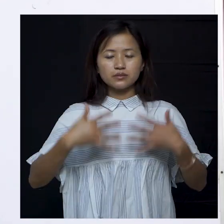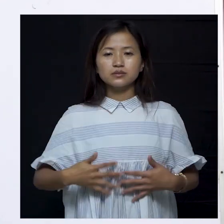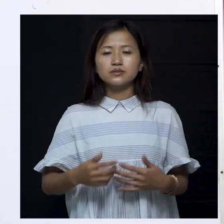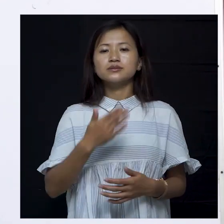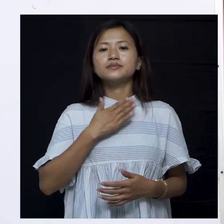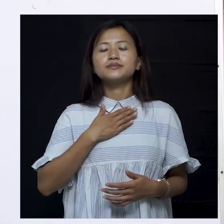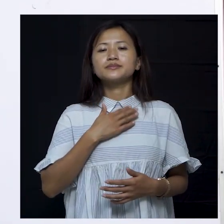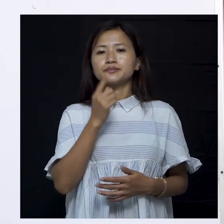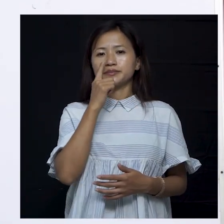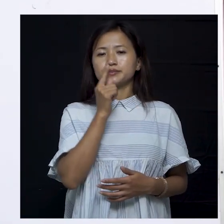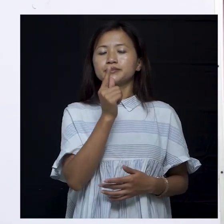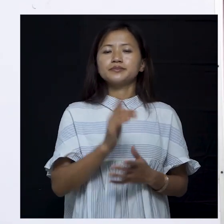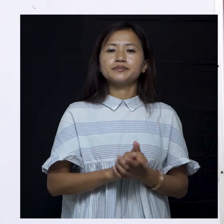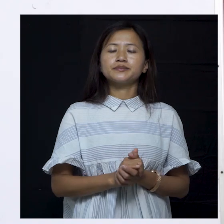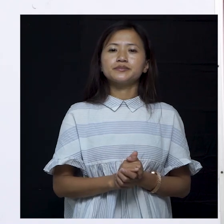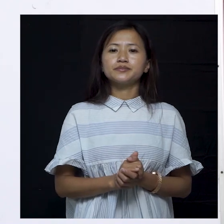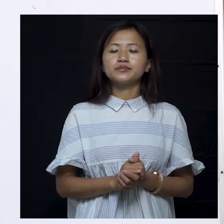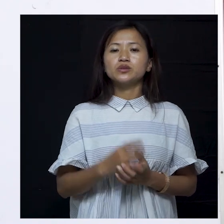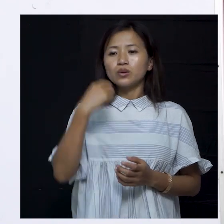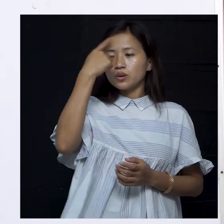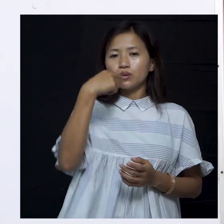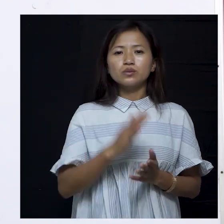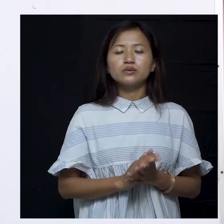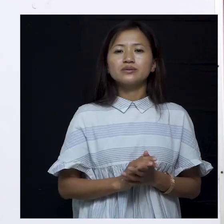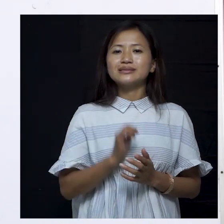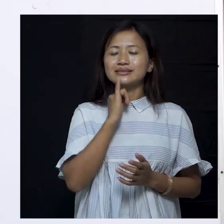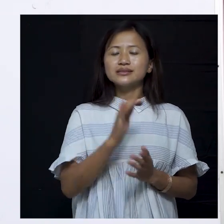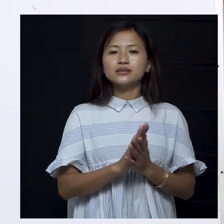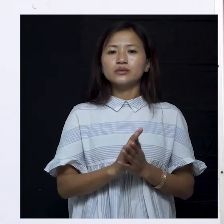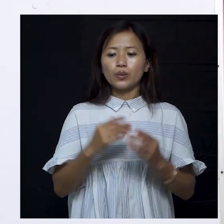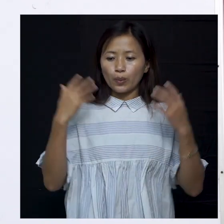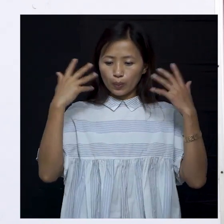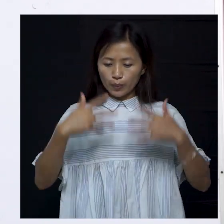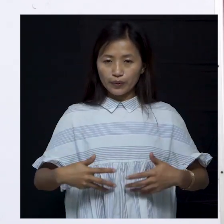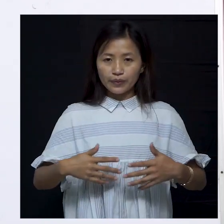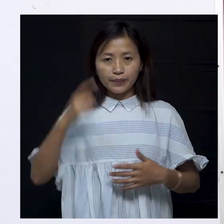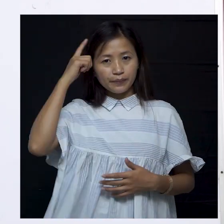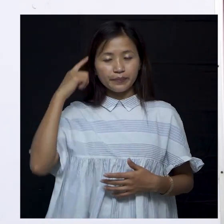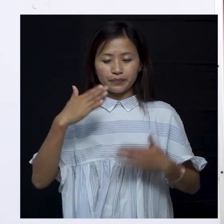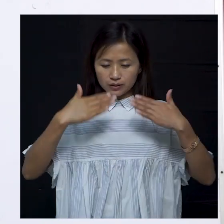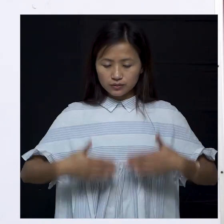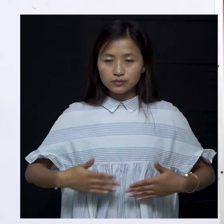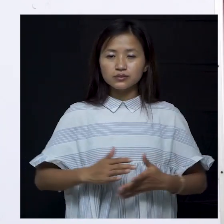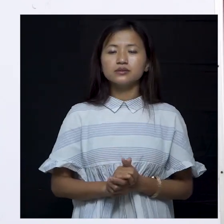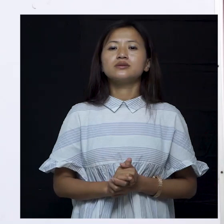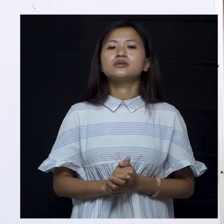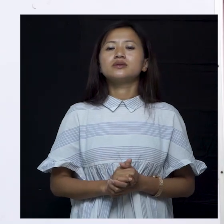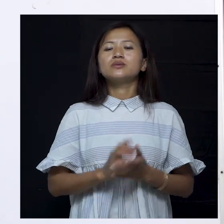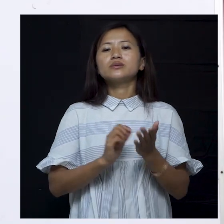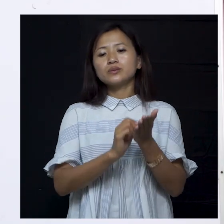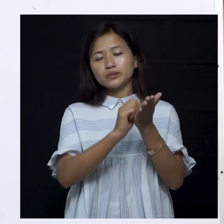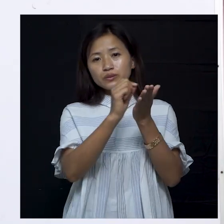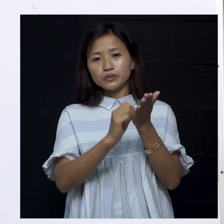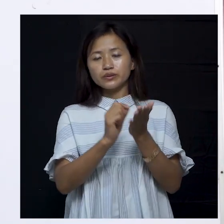here, okay? Who is wearing a black dress will be within the commas, and so